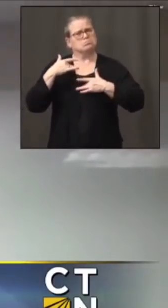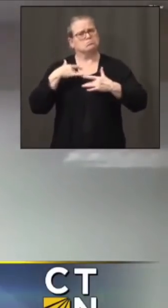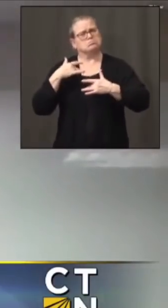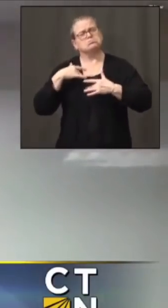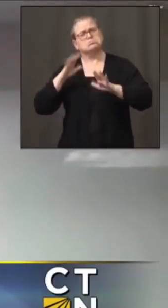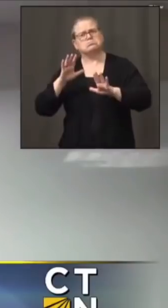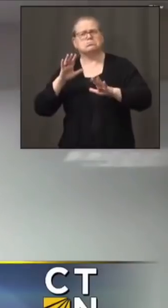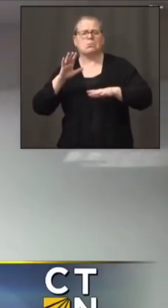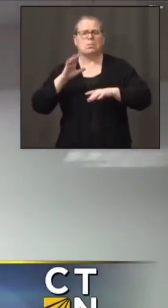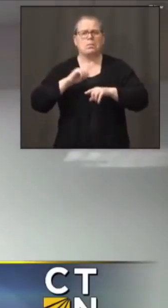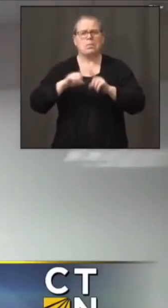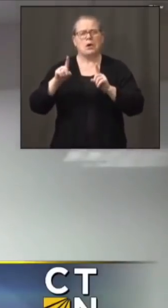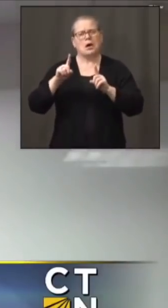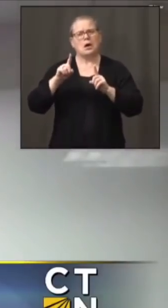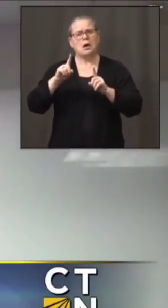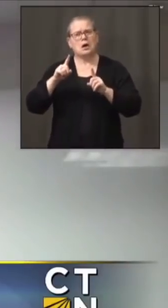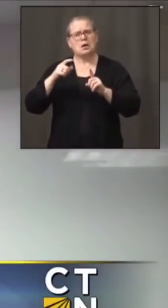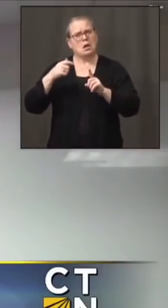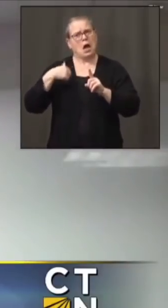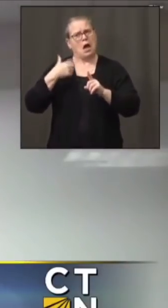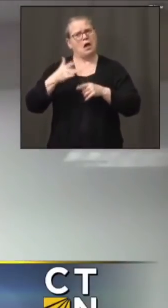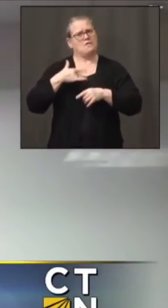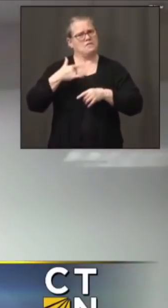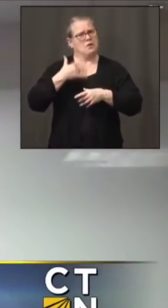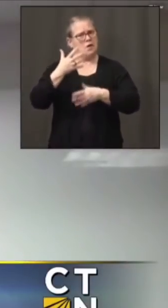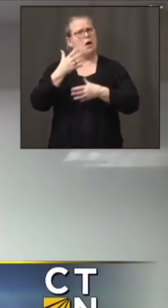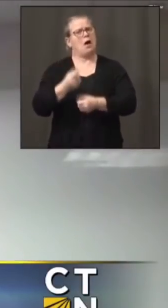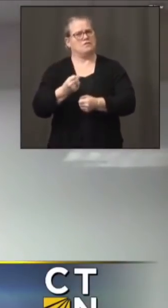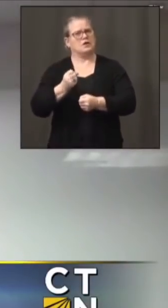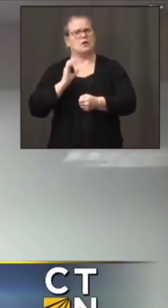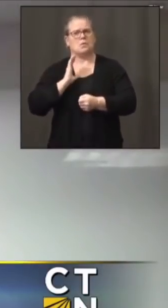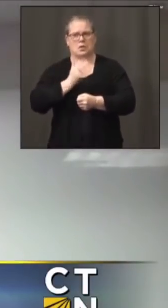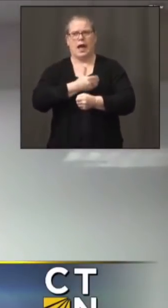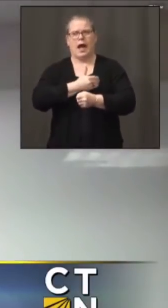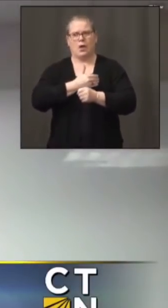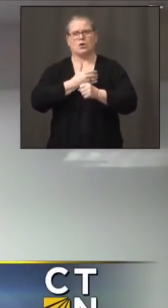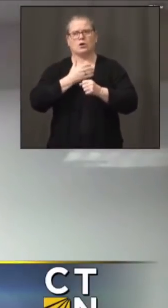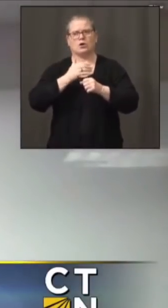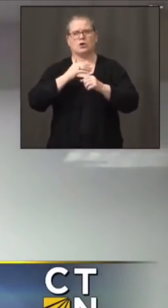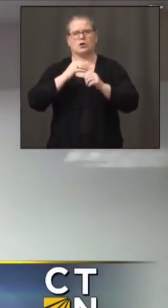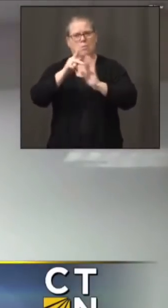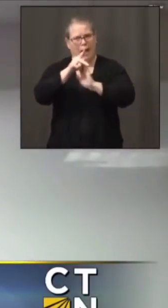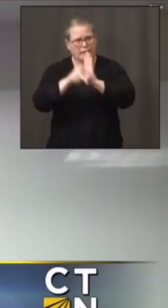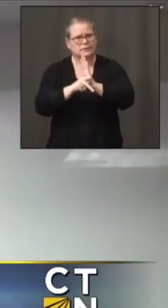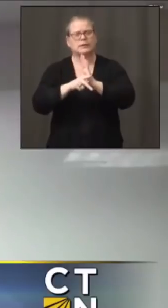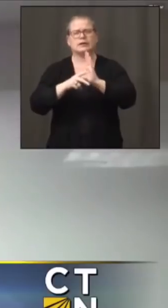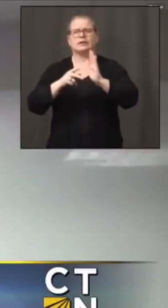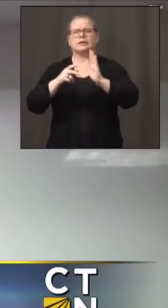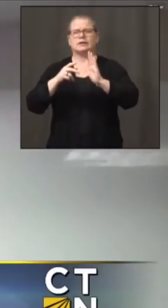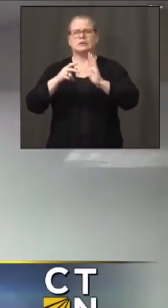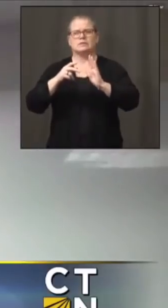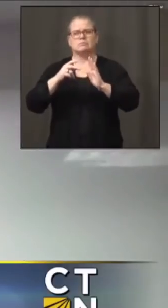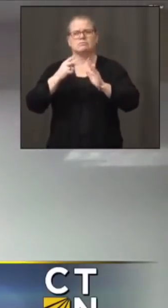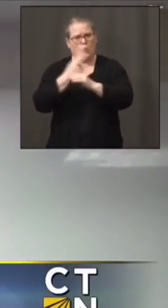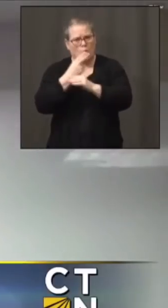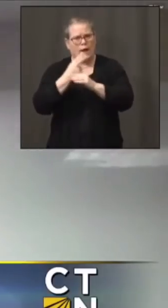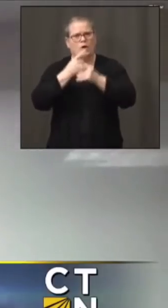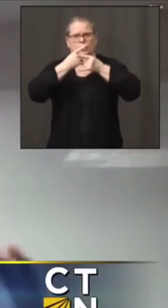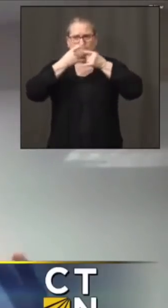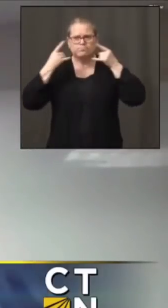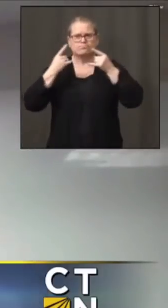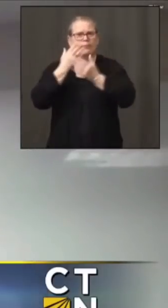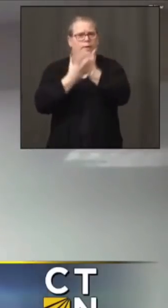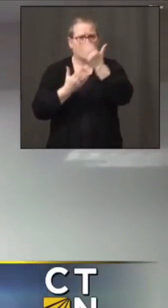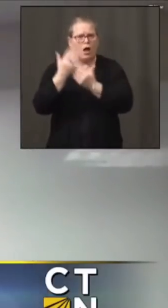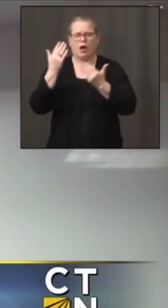practices and the policies, including the PPE and policies we've implemented to ensure that our healthcare providers in